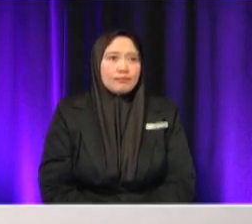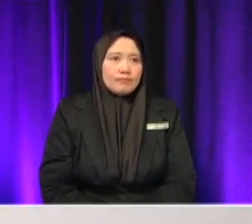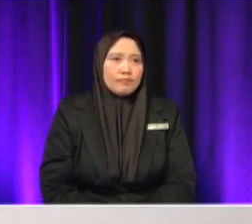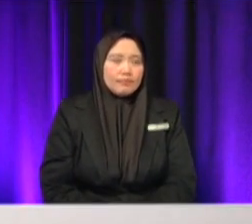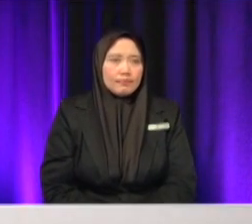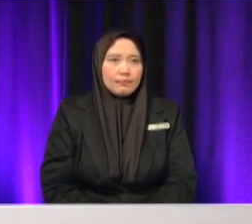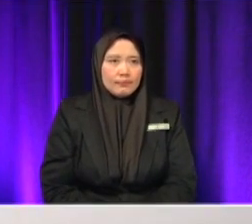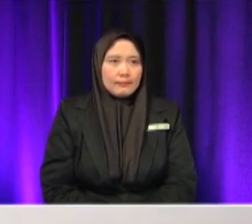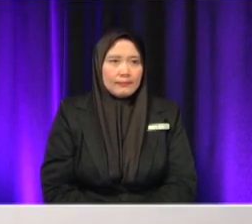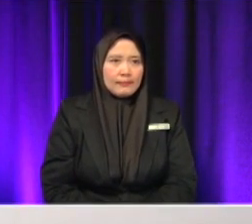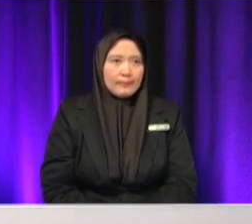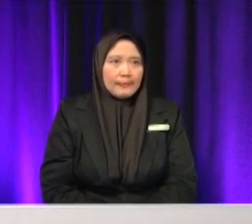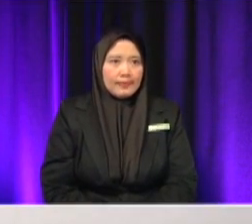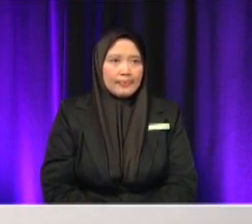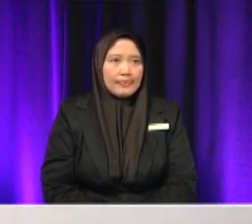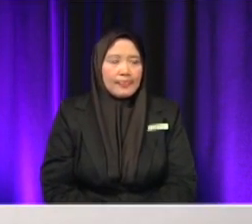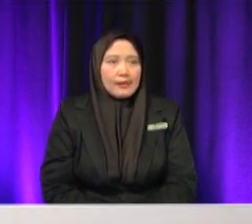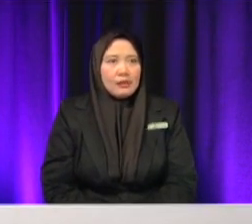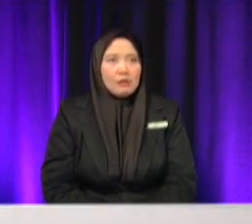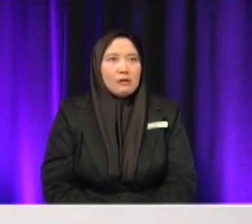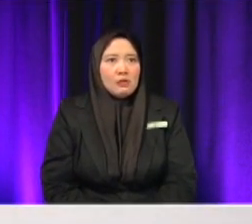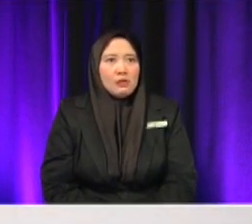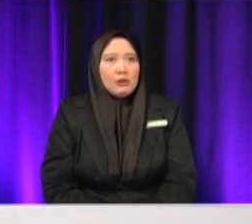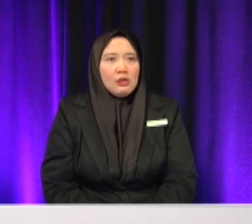Okay, Among Akila. our lovely girls.